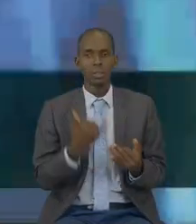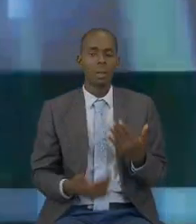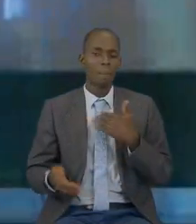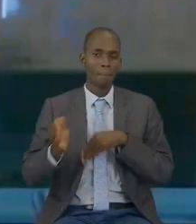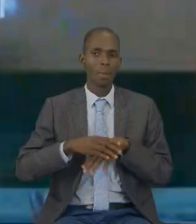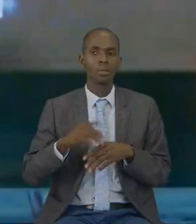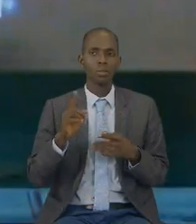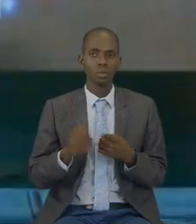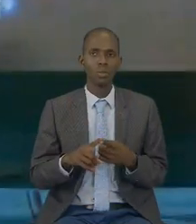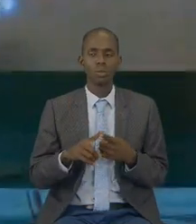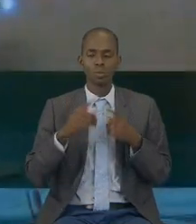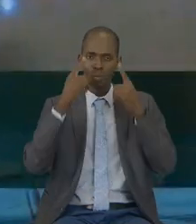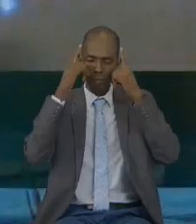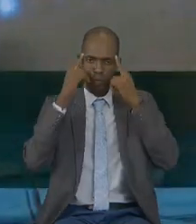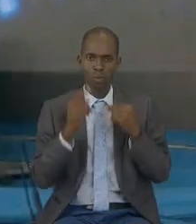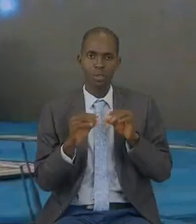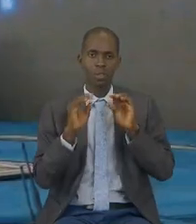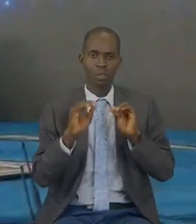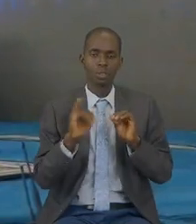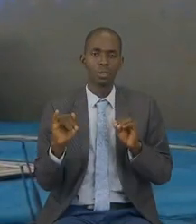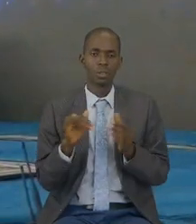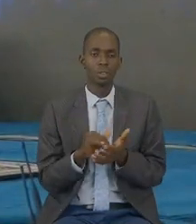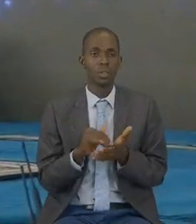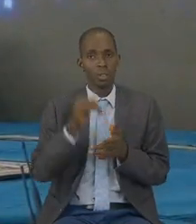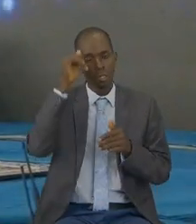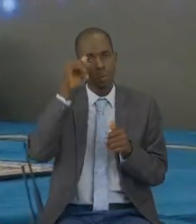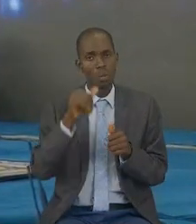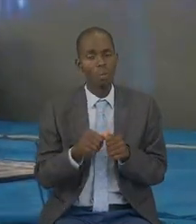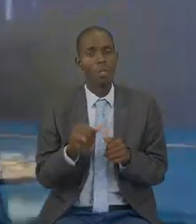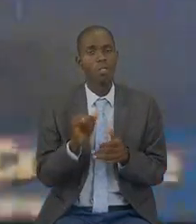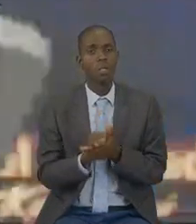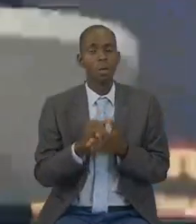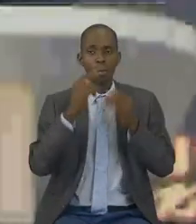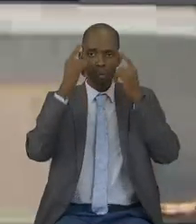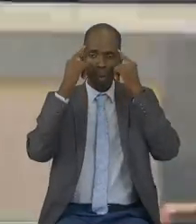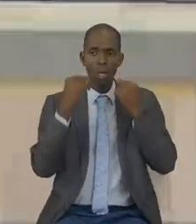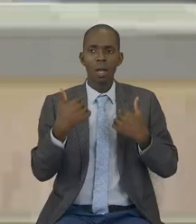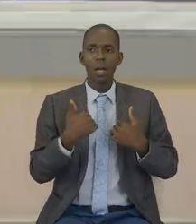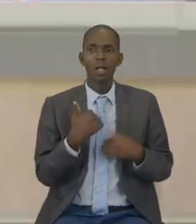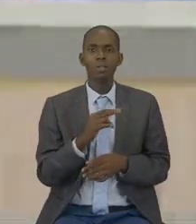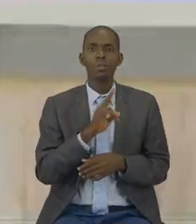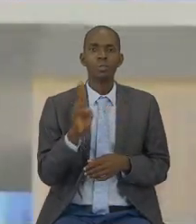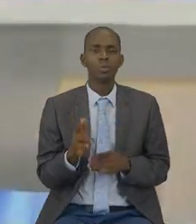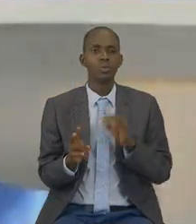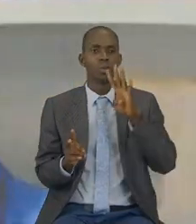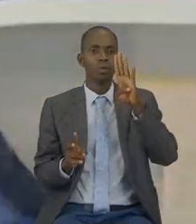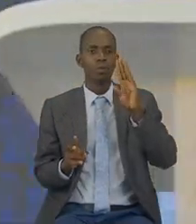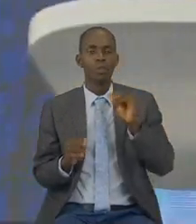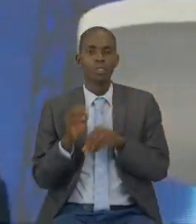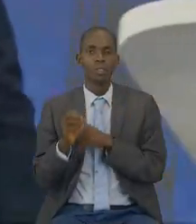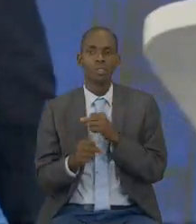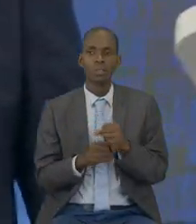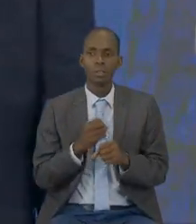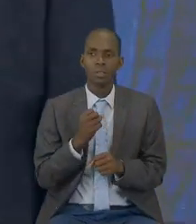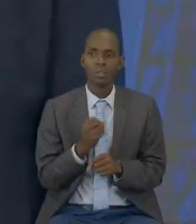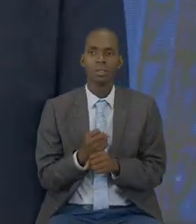to Moses. Now, you remember, Moses had spent 40 years in